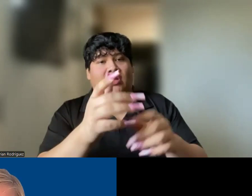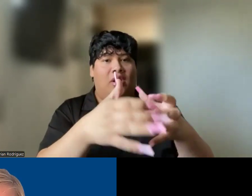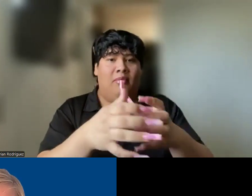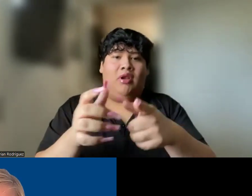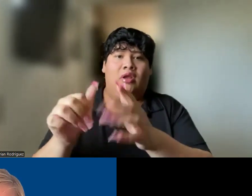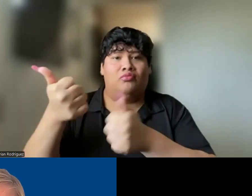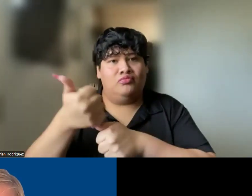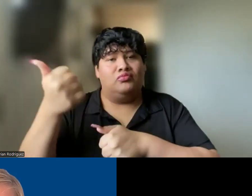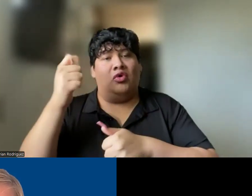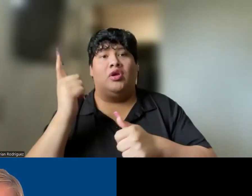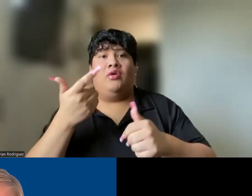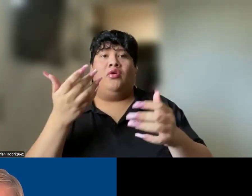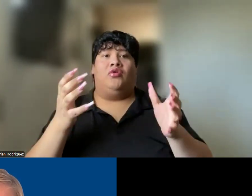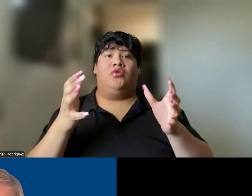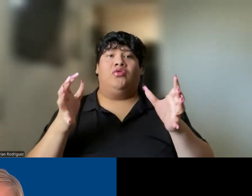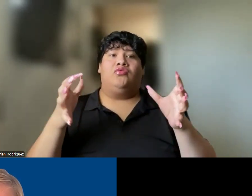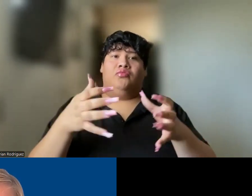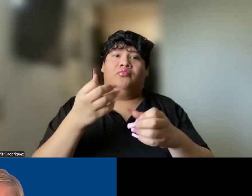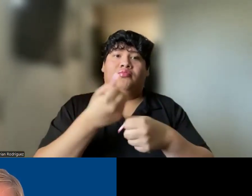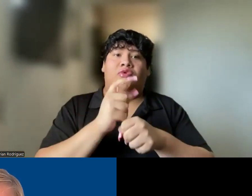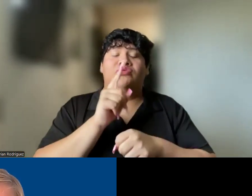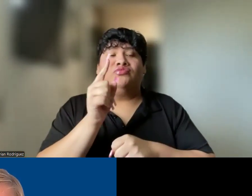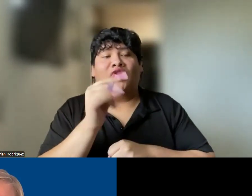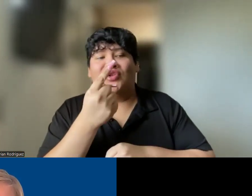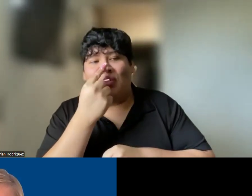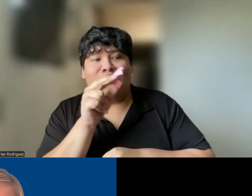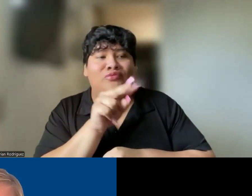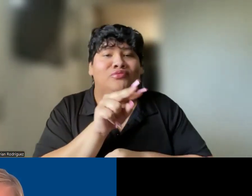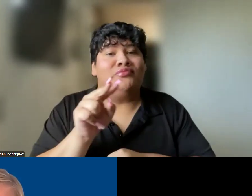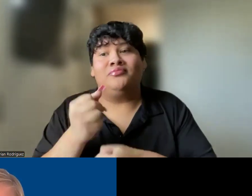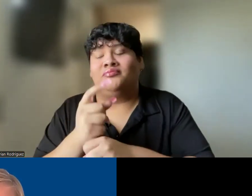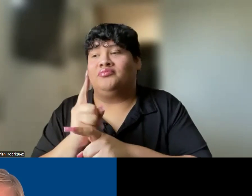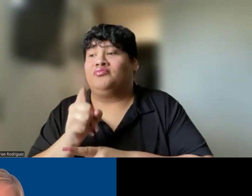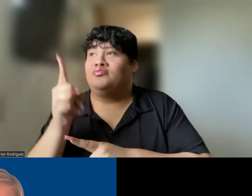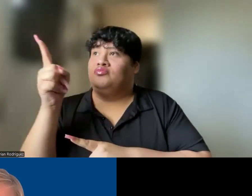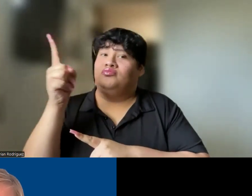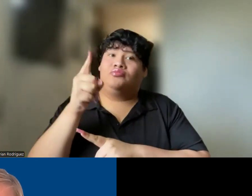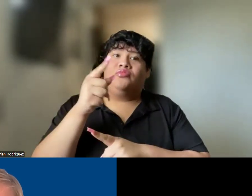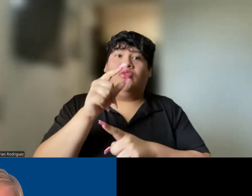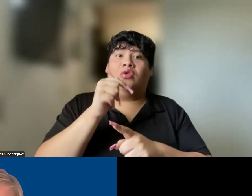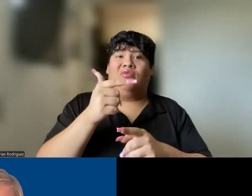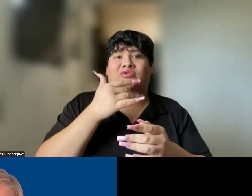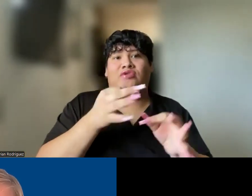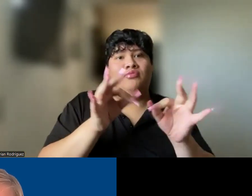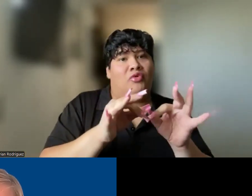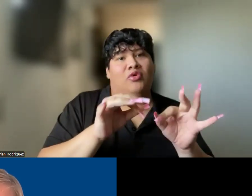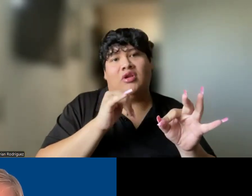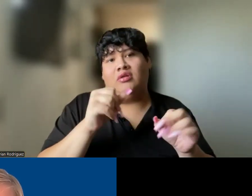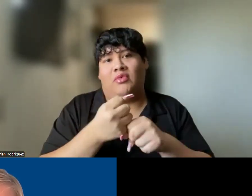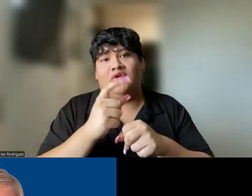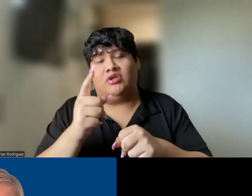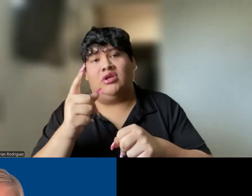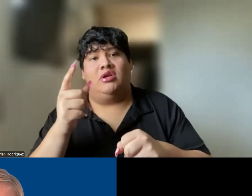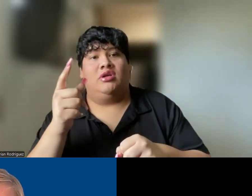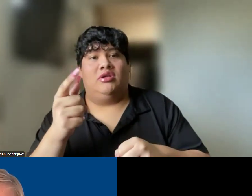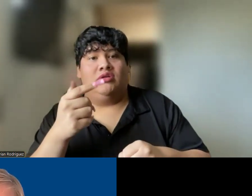kind of keeping our nose to the grindstone and pointing out, where there are disappointments or things that you think that we should be doing